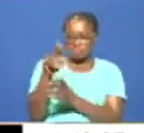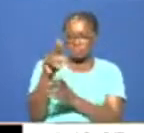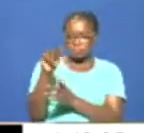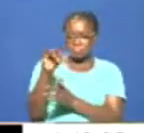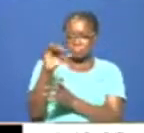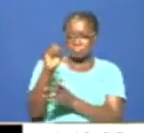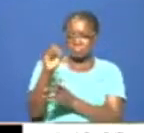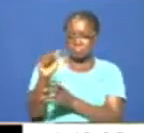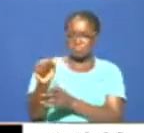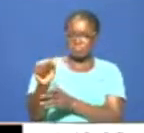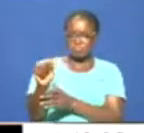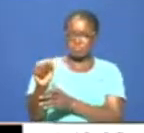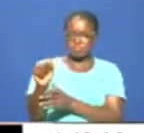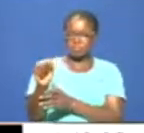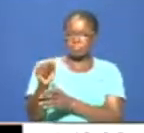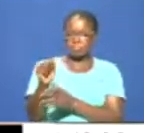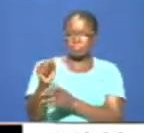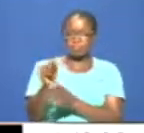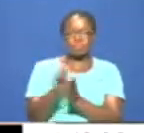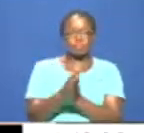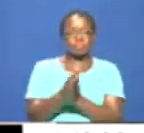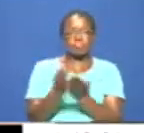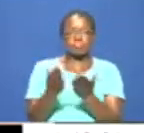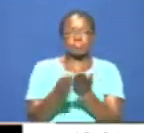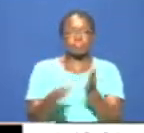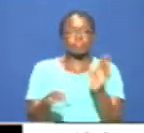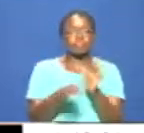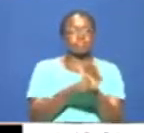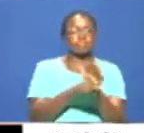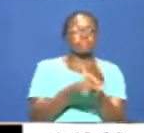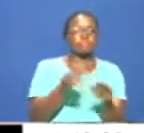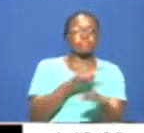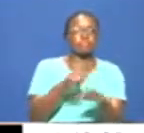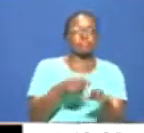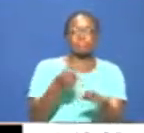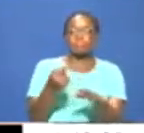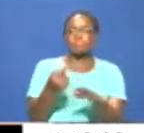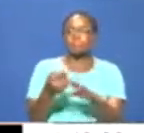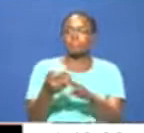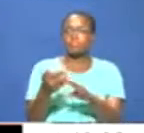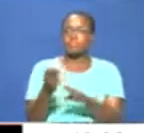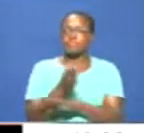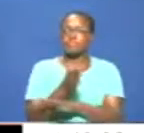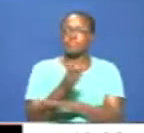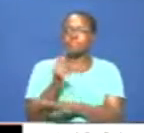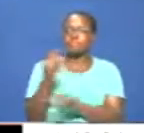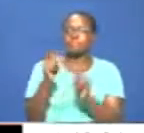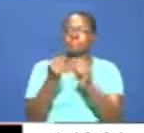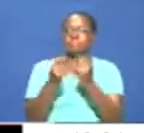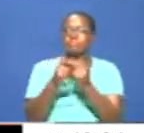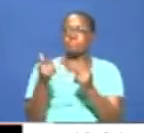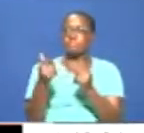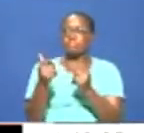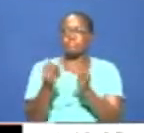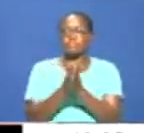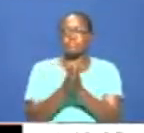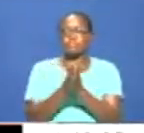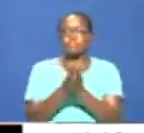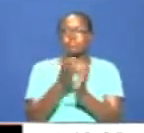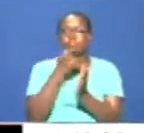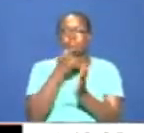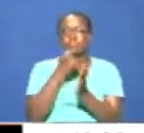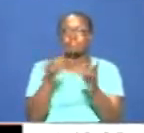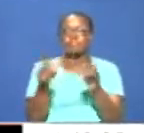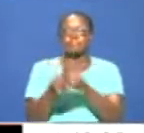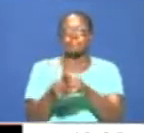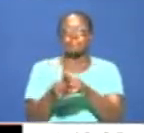stages. Tusker's elimination from the competition came a few hours after Kenya's other team in the competition, Gor Mahia, crashed out at the same